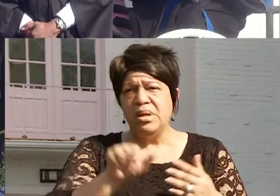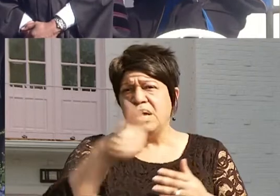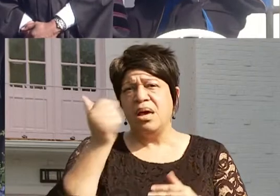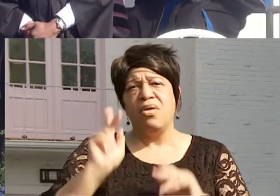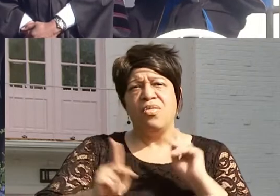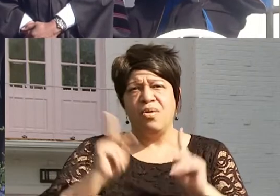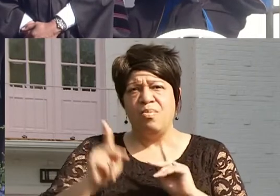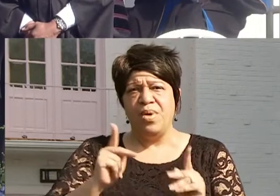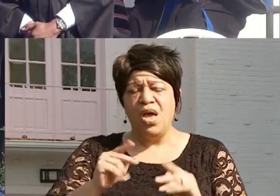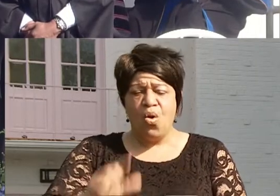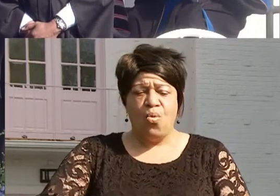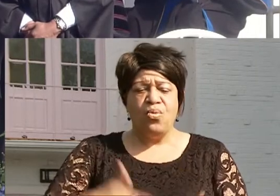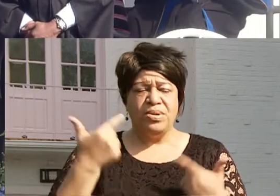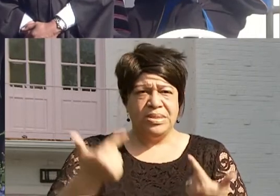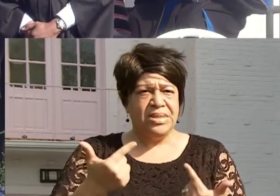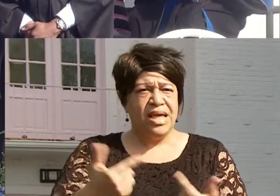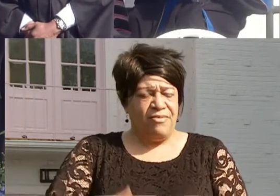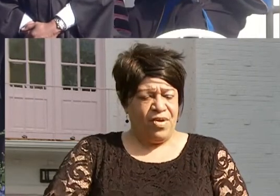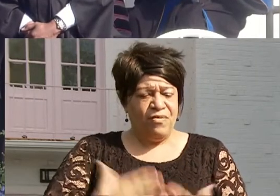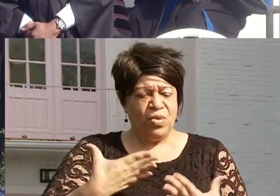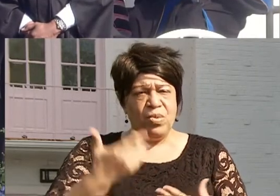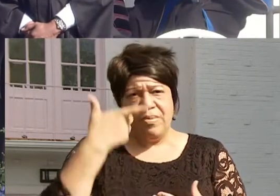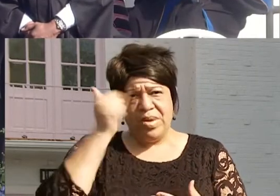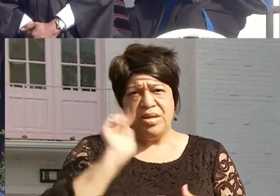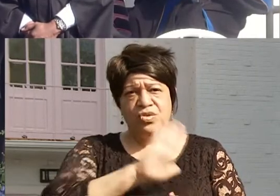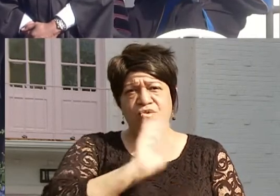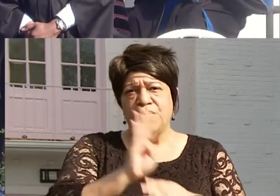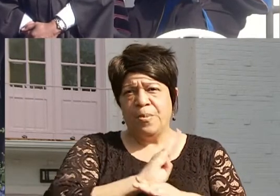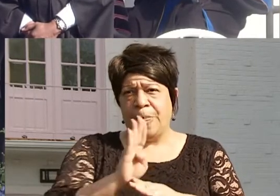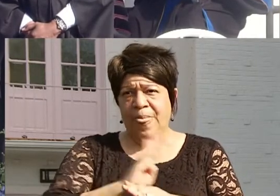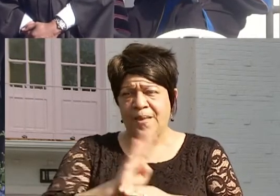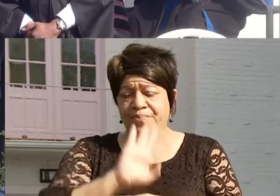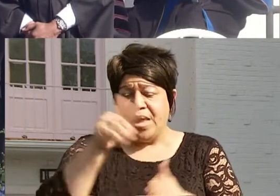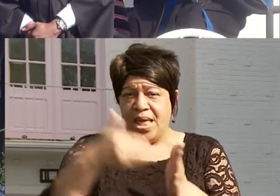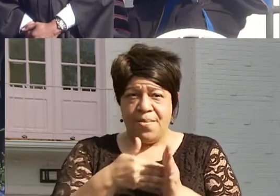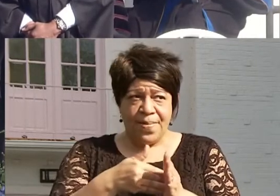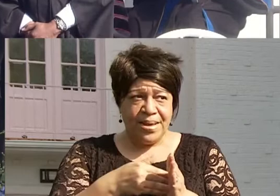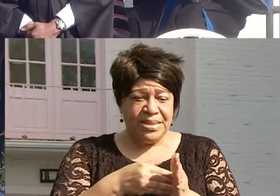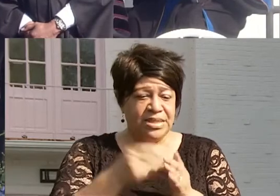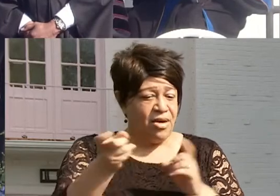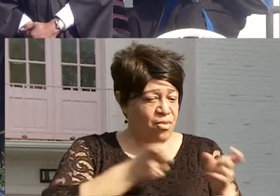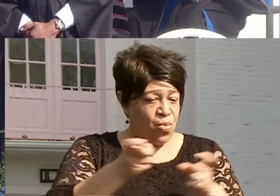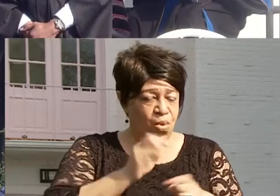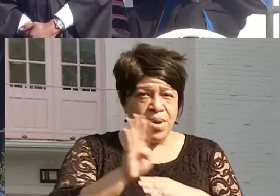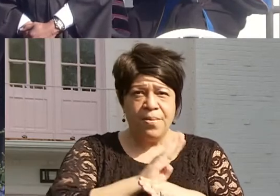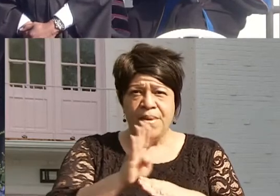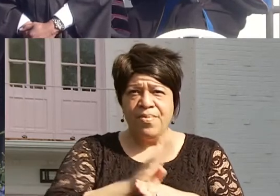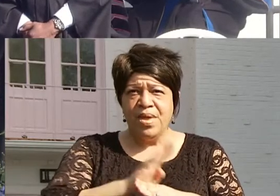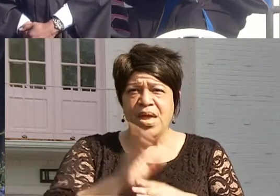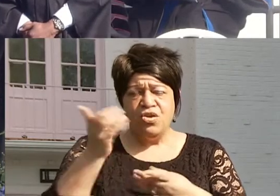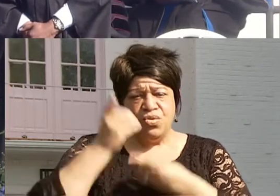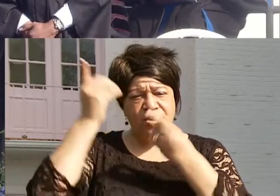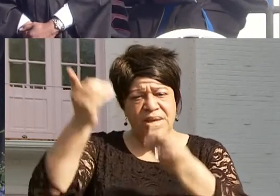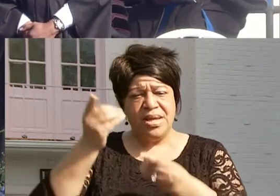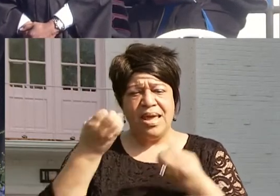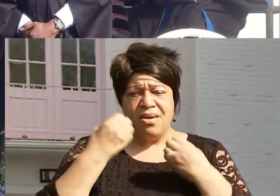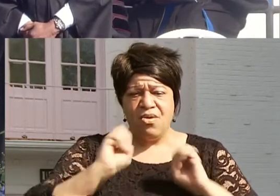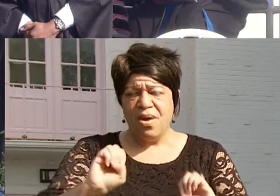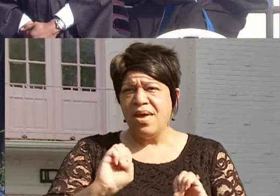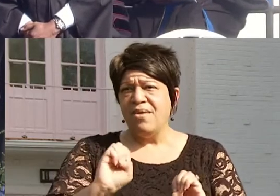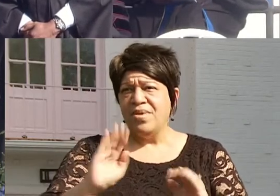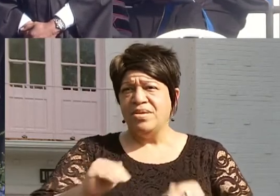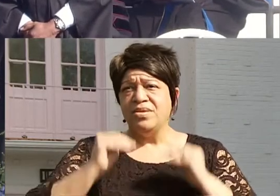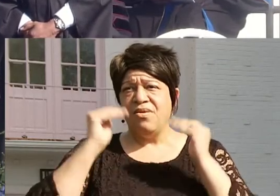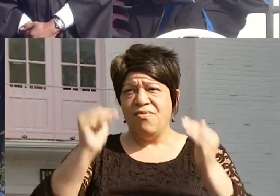touched by your business acumen. In the midst of running a business, you found time to dedicate your efforts and resources to